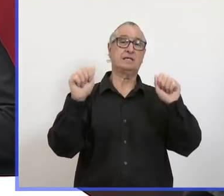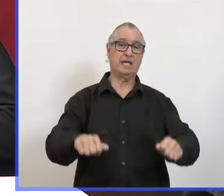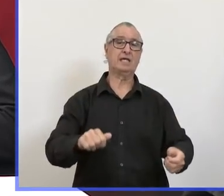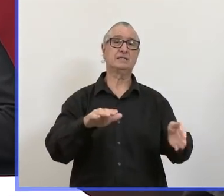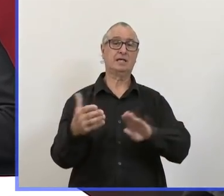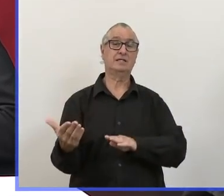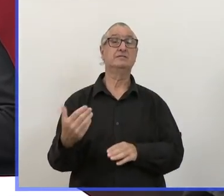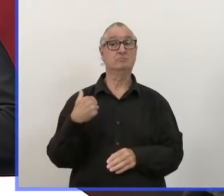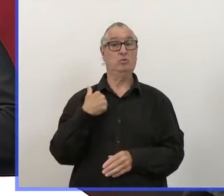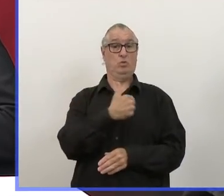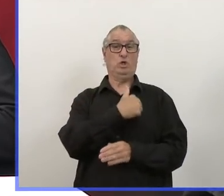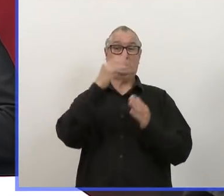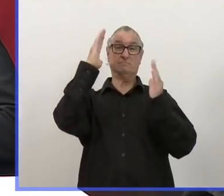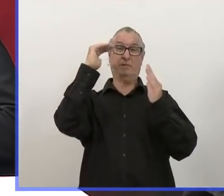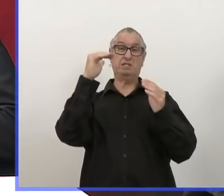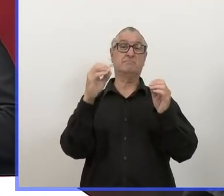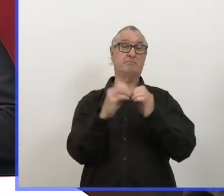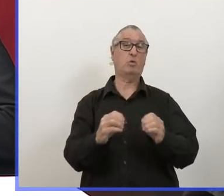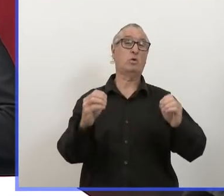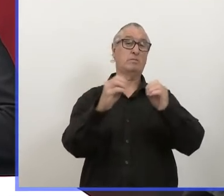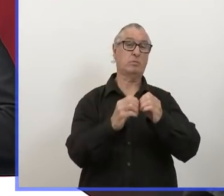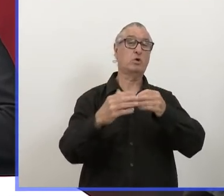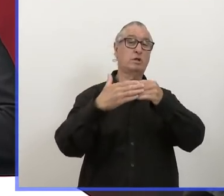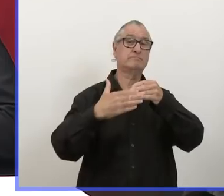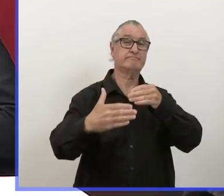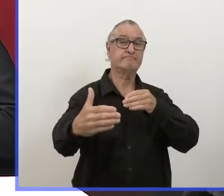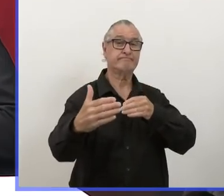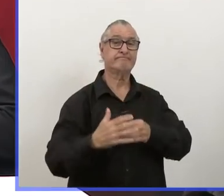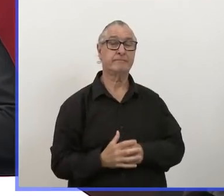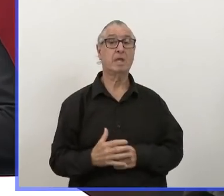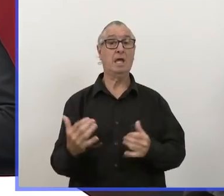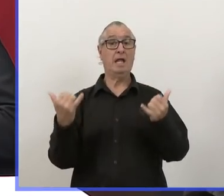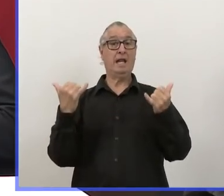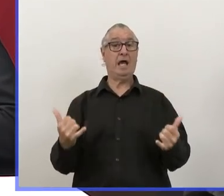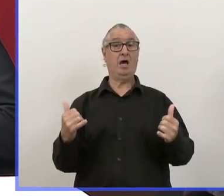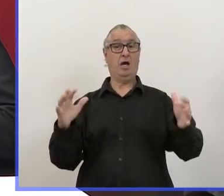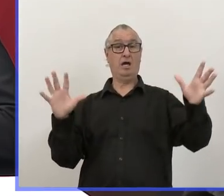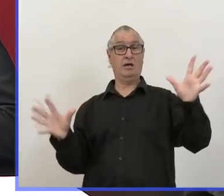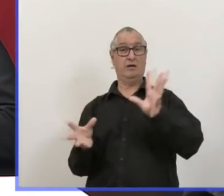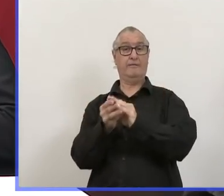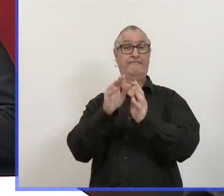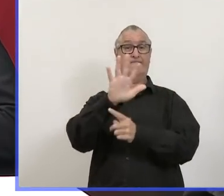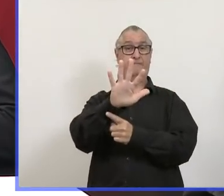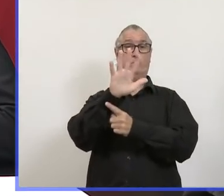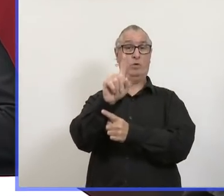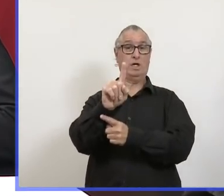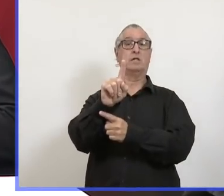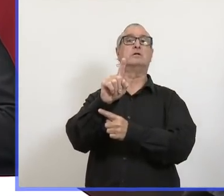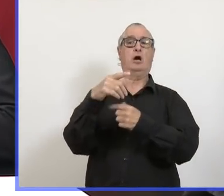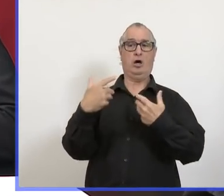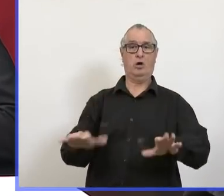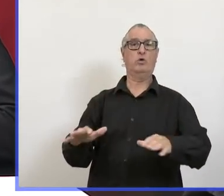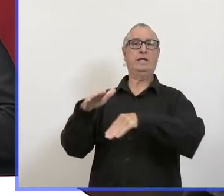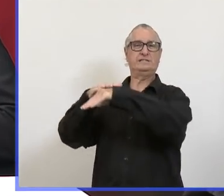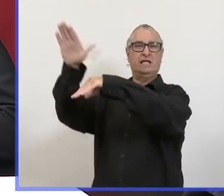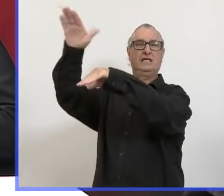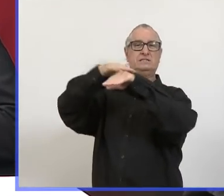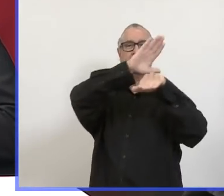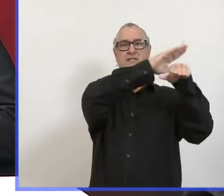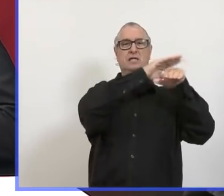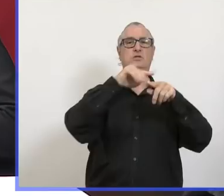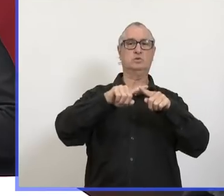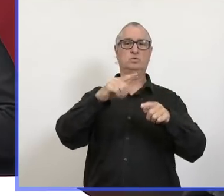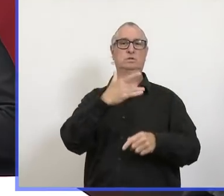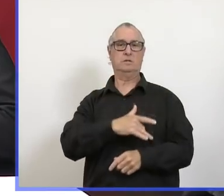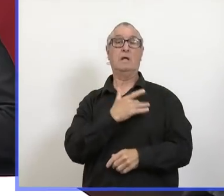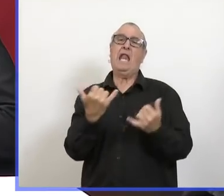right now, I think altogether, about 51 people have been sent out of province. Right now, I think there is 41 people out of province right now.